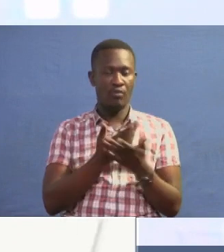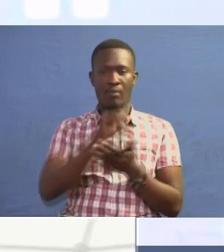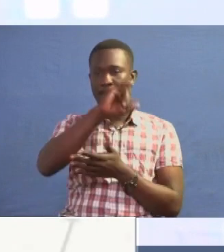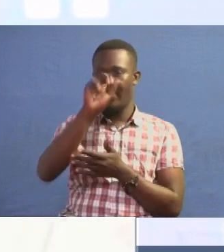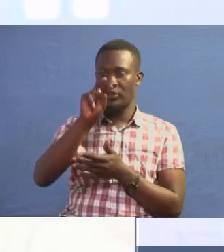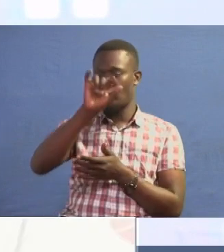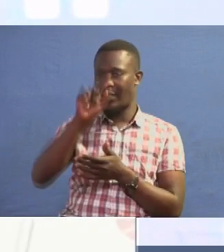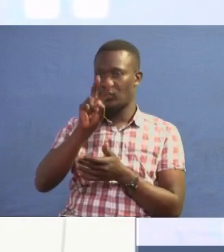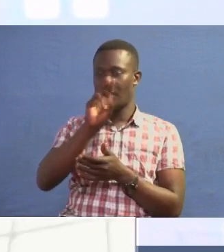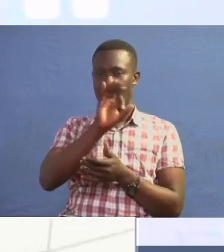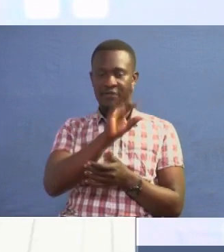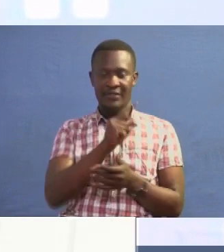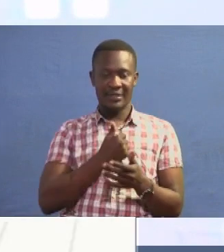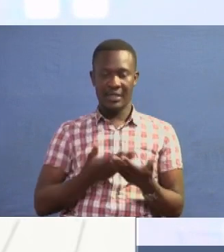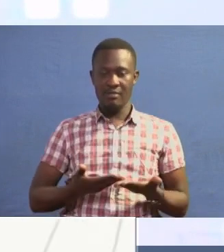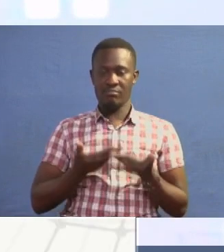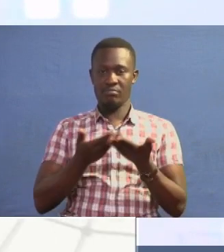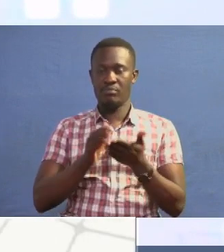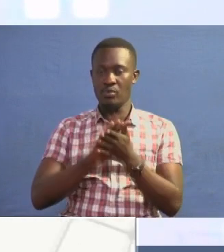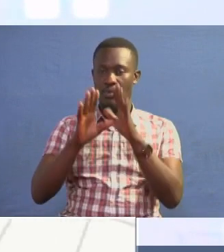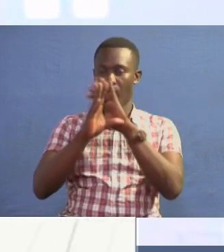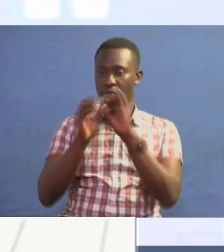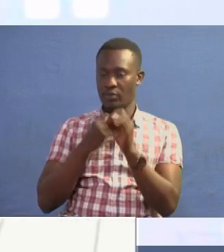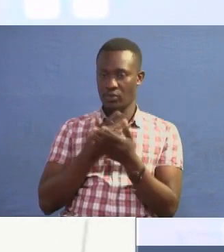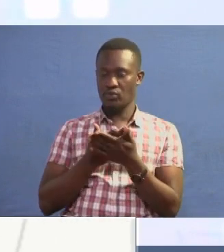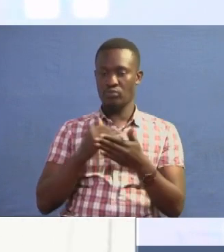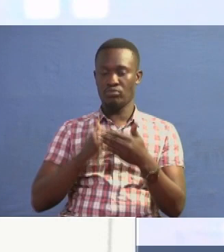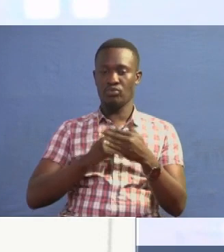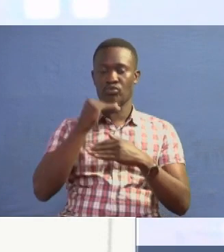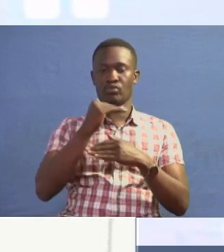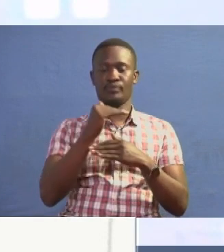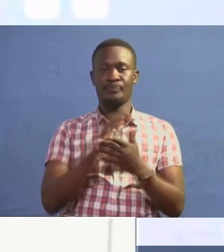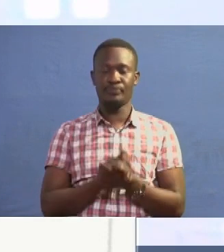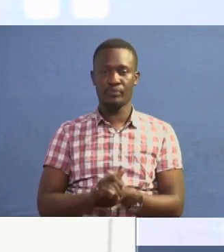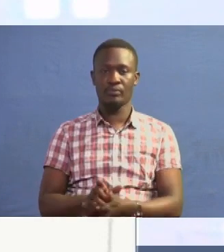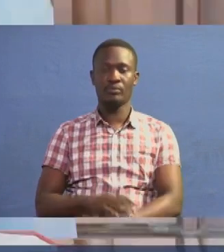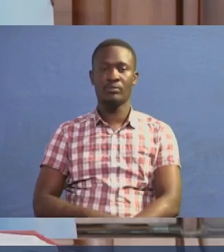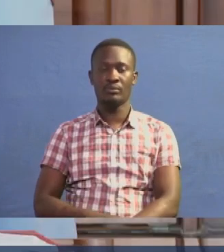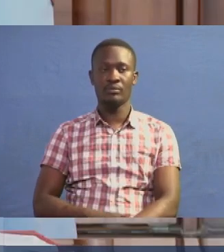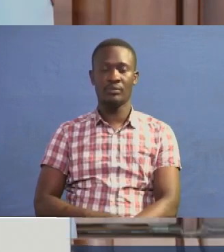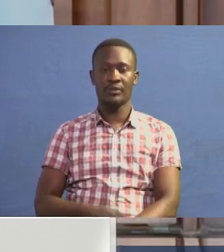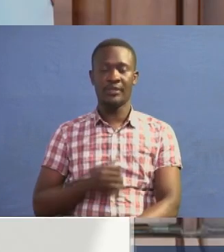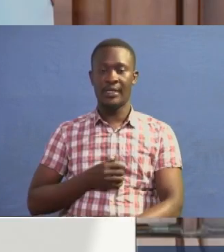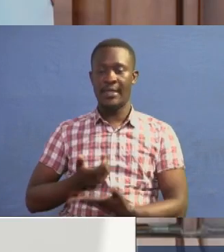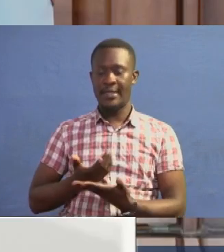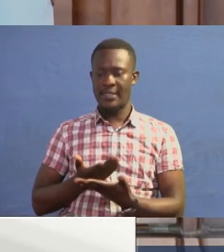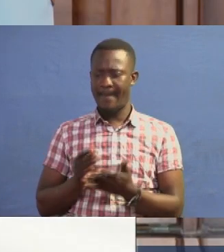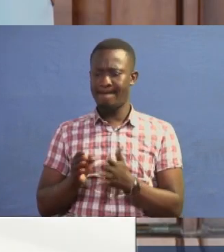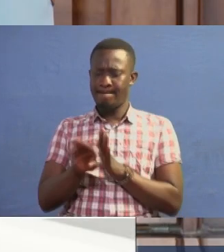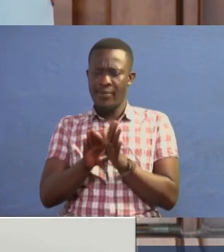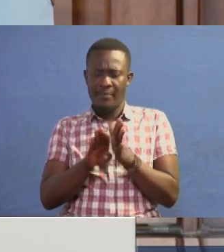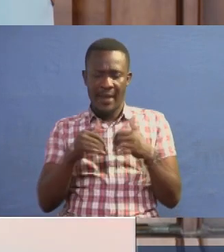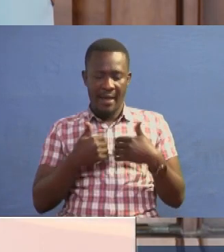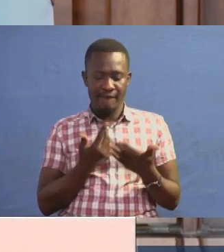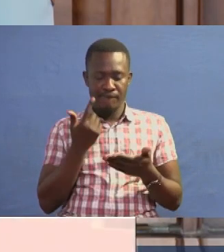31st, and then presented to the President for assent by Speaker Moses Wetangula. The Supplementary Appropriation Bill